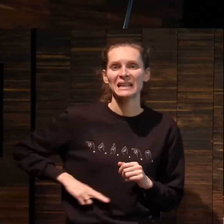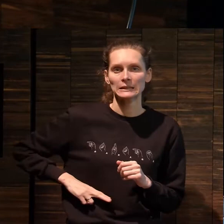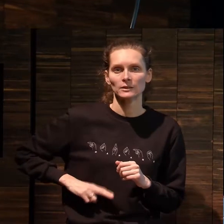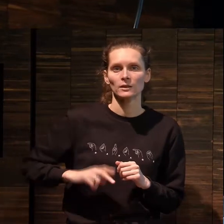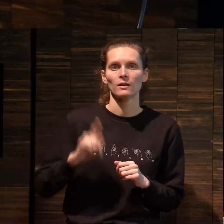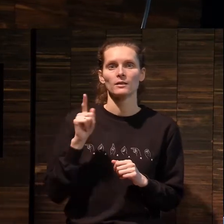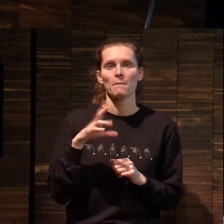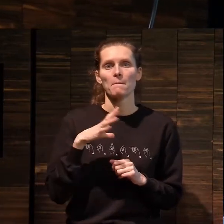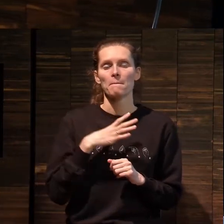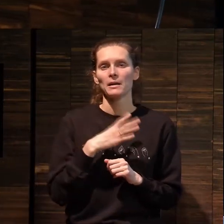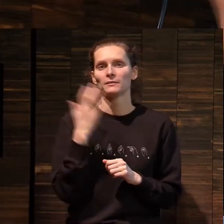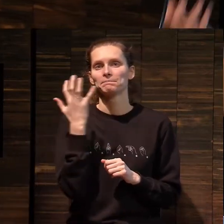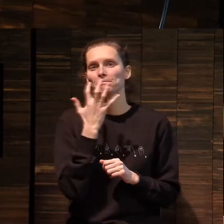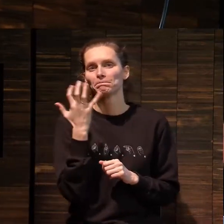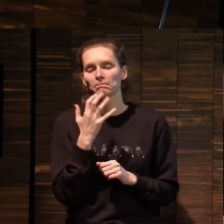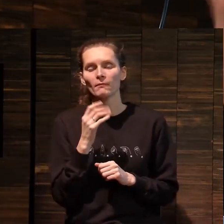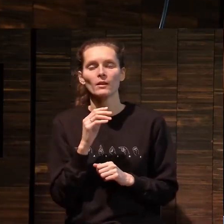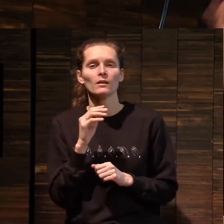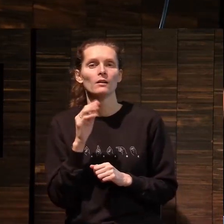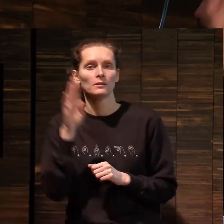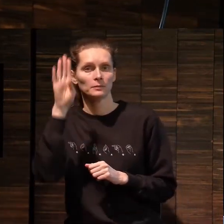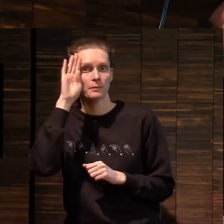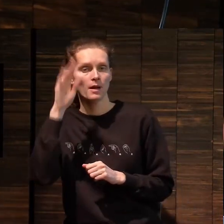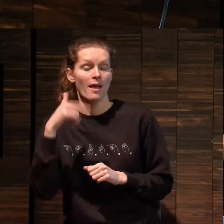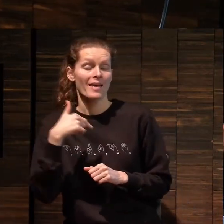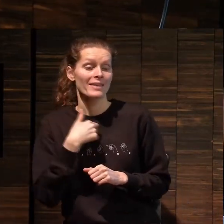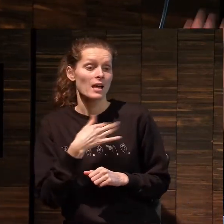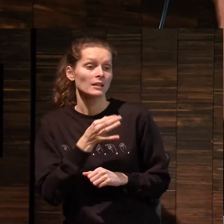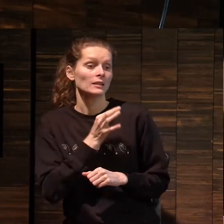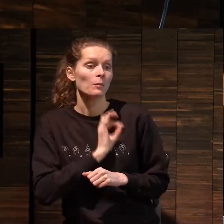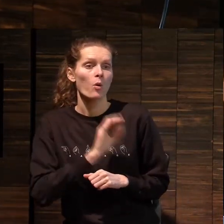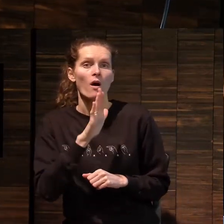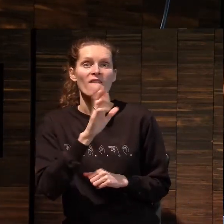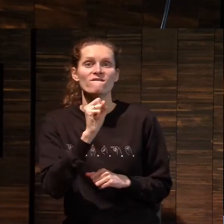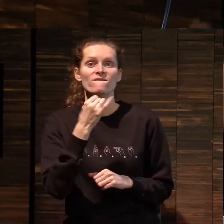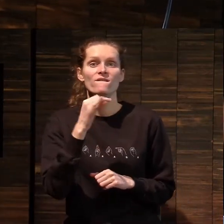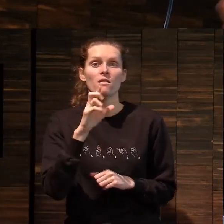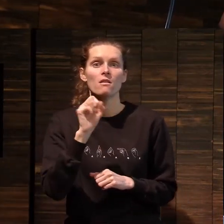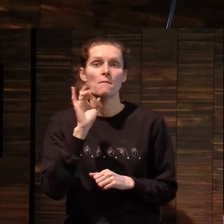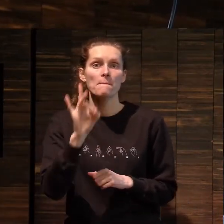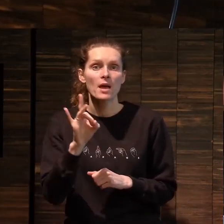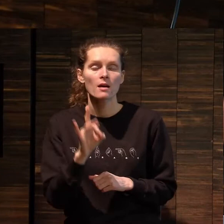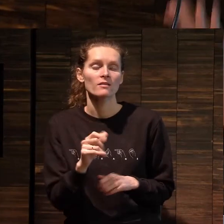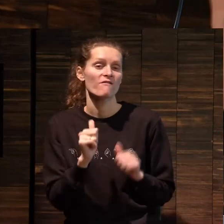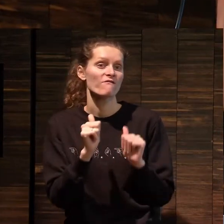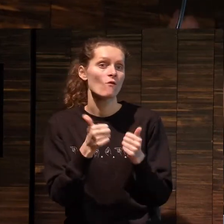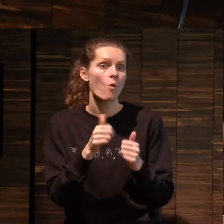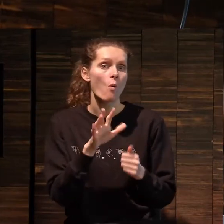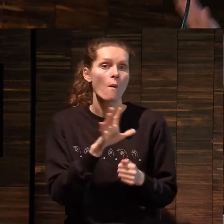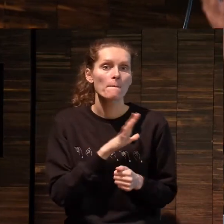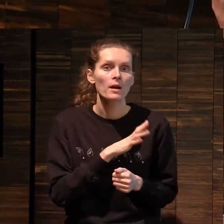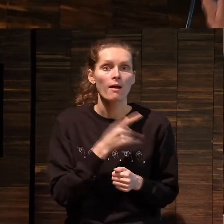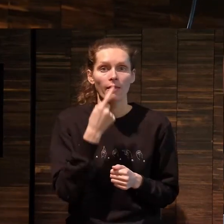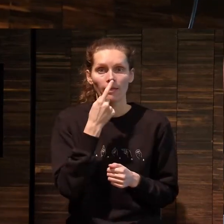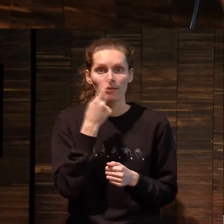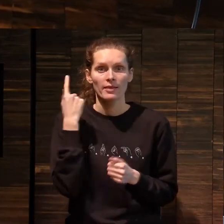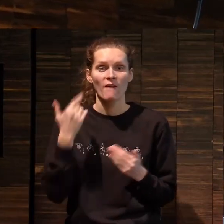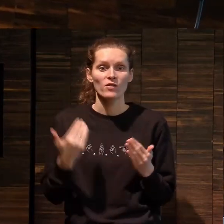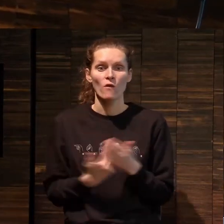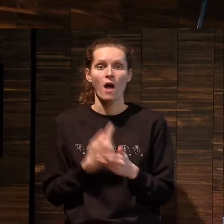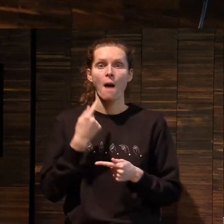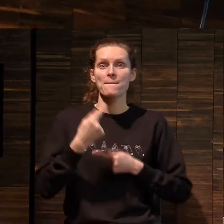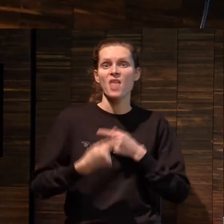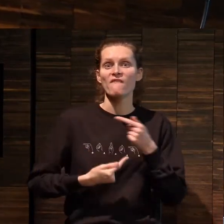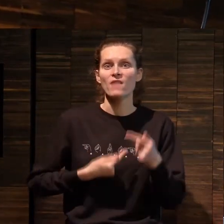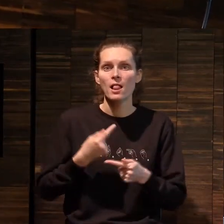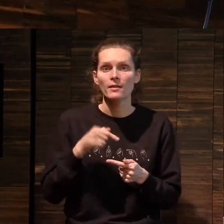For example, I attended a Minsk conference with a blind guy. He said that he used